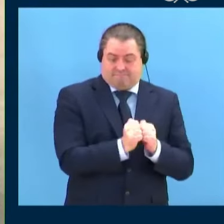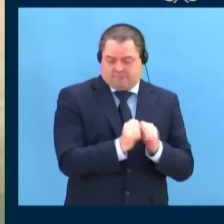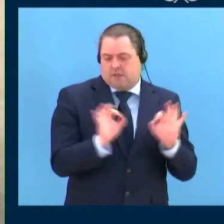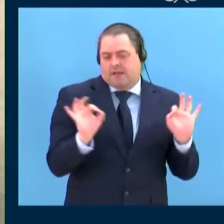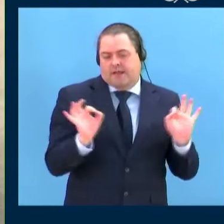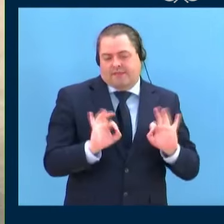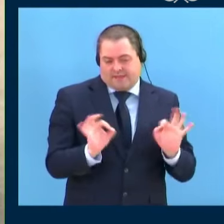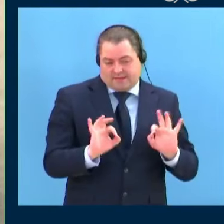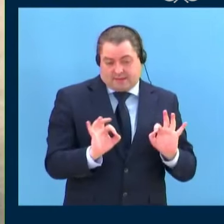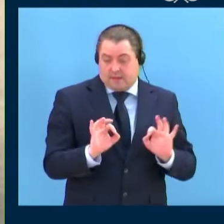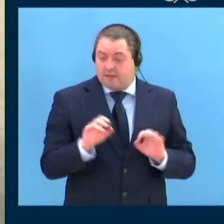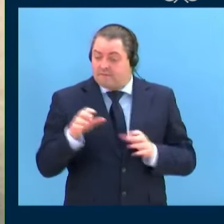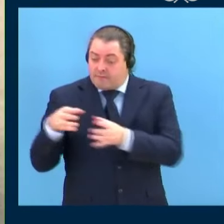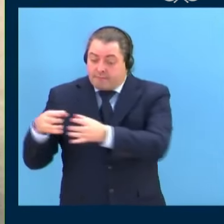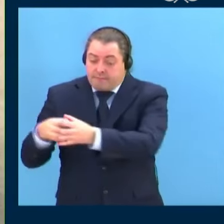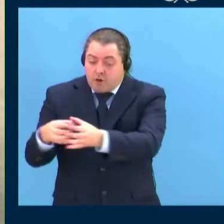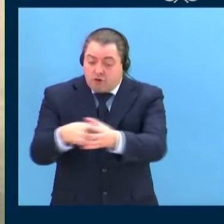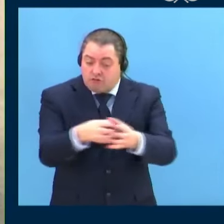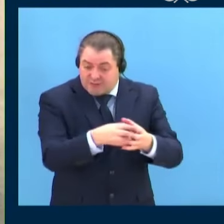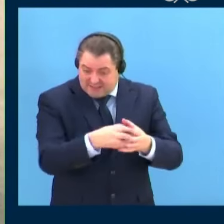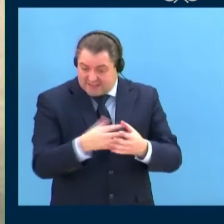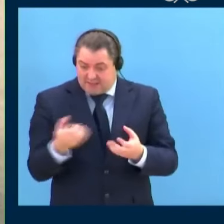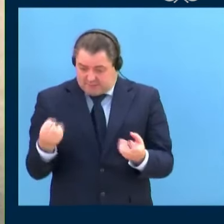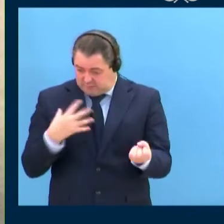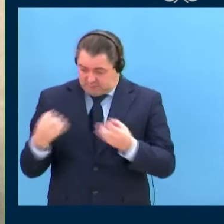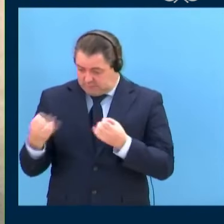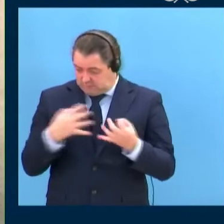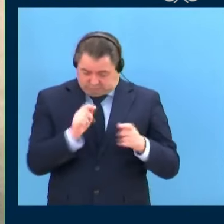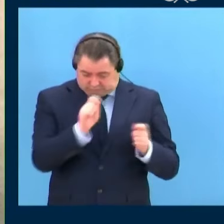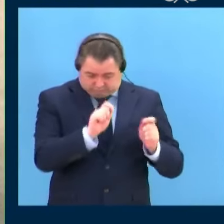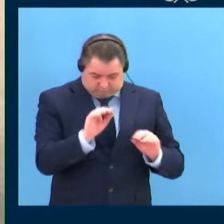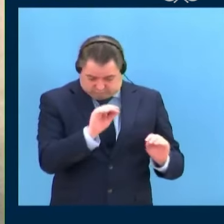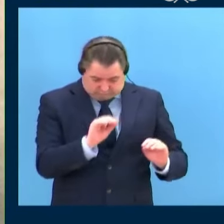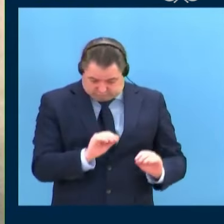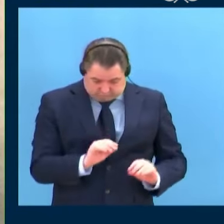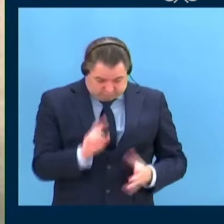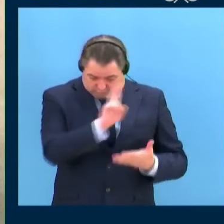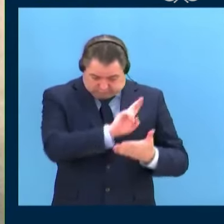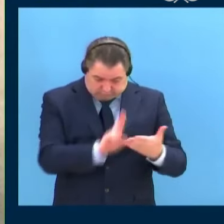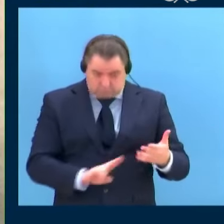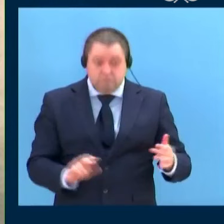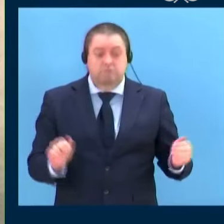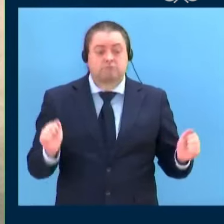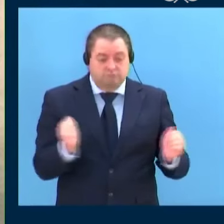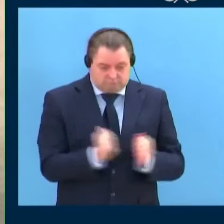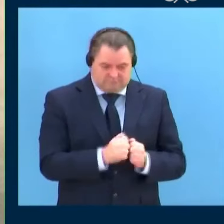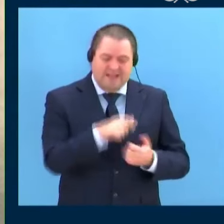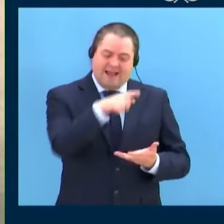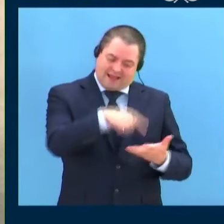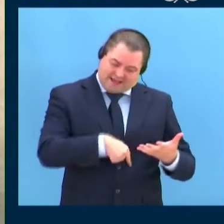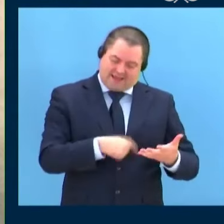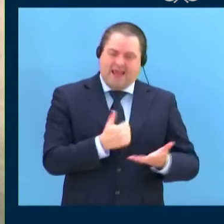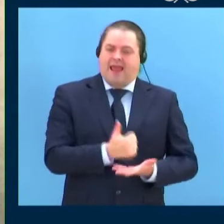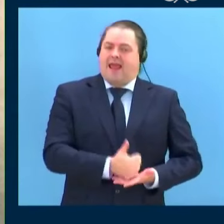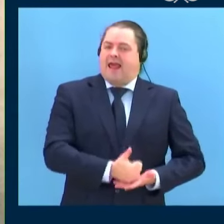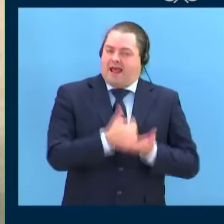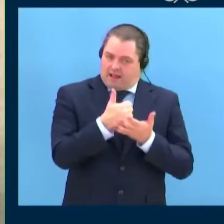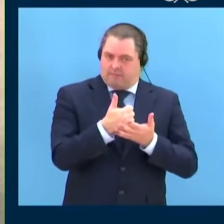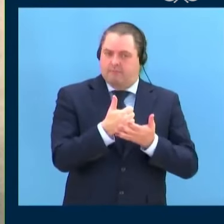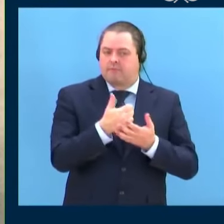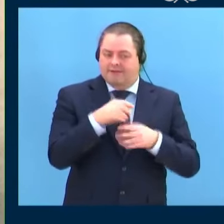in the form of a treaty body with broad expertise and regional knowledge to engage in comprehensive and constructive dialogue with